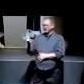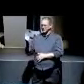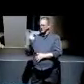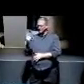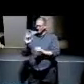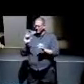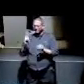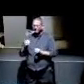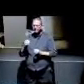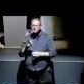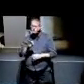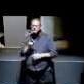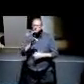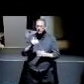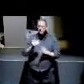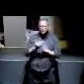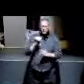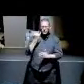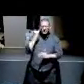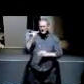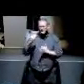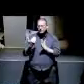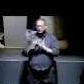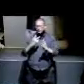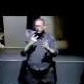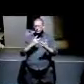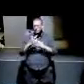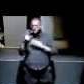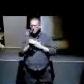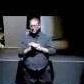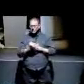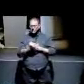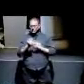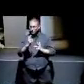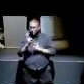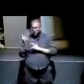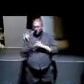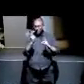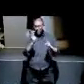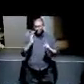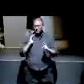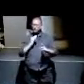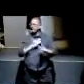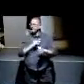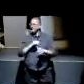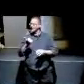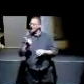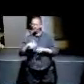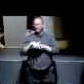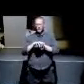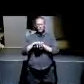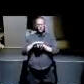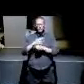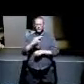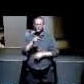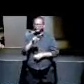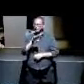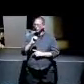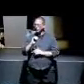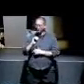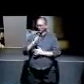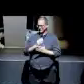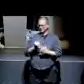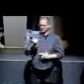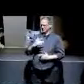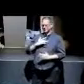that really was aimed at honoring another one of our local heroes and someone who he